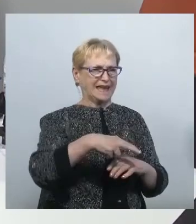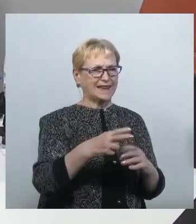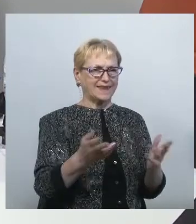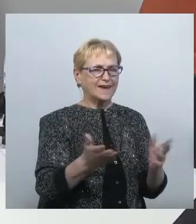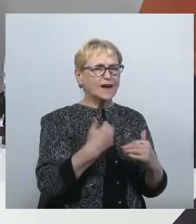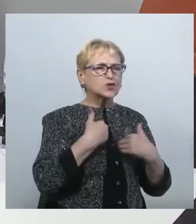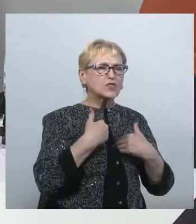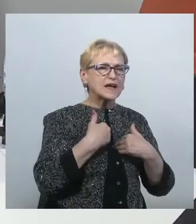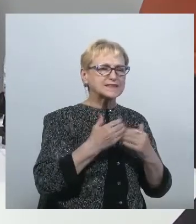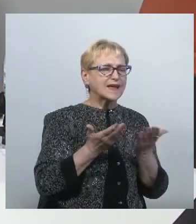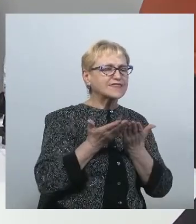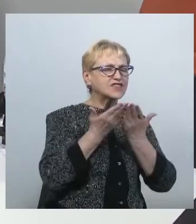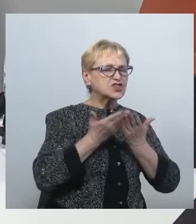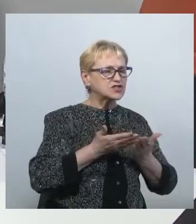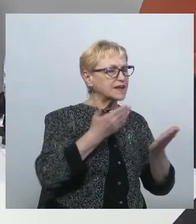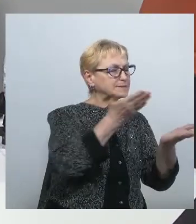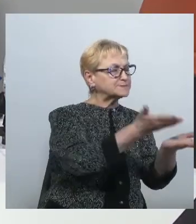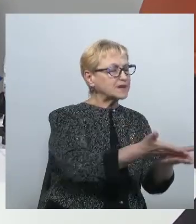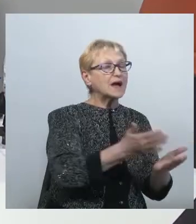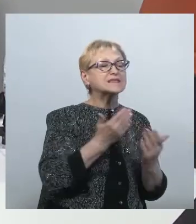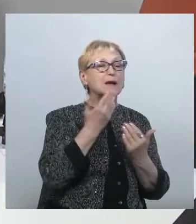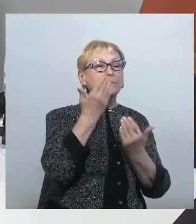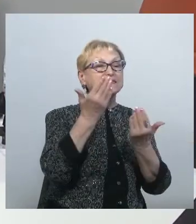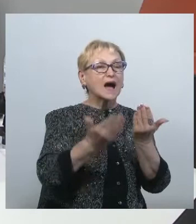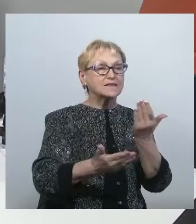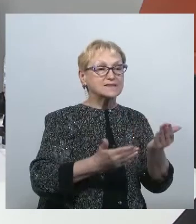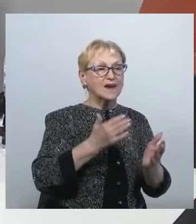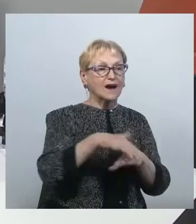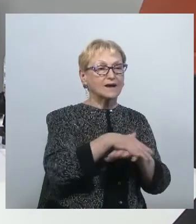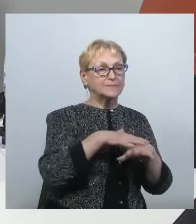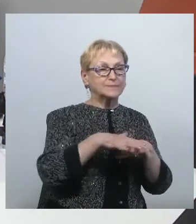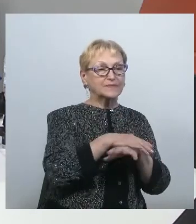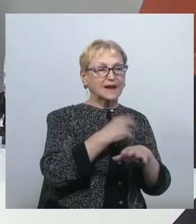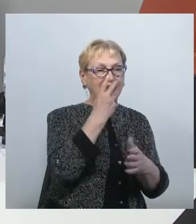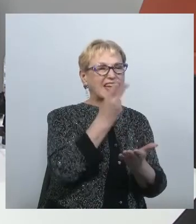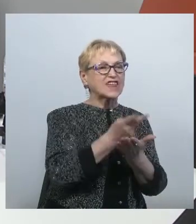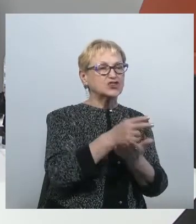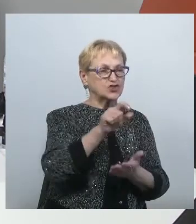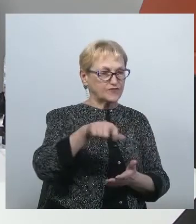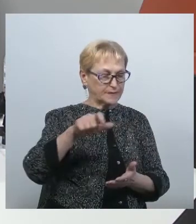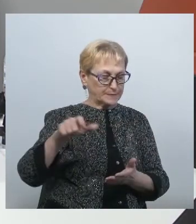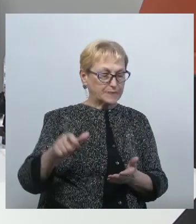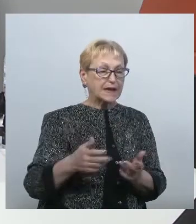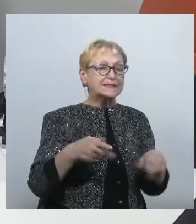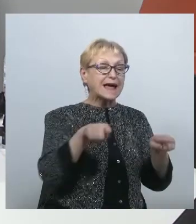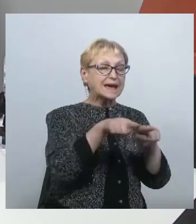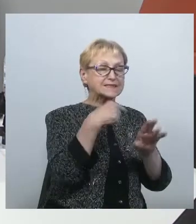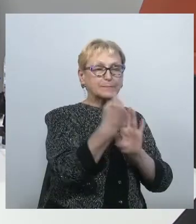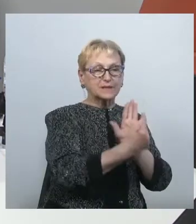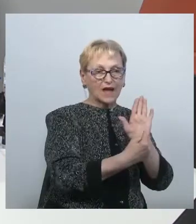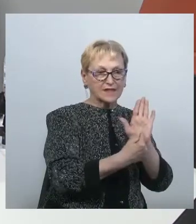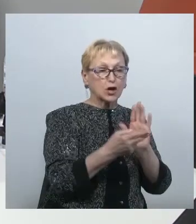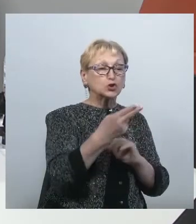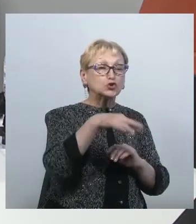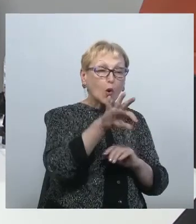Well, maybe citizens from all over Ukraine will watch our program. We have a question to